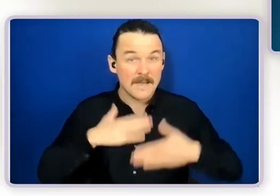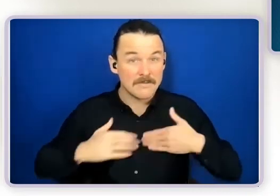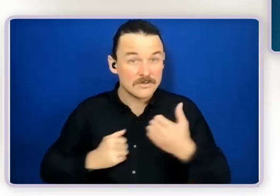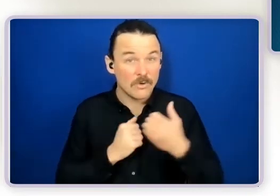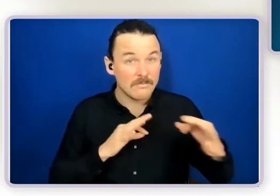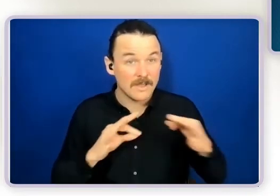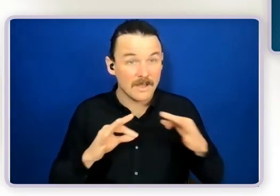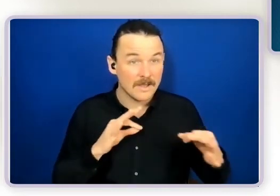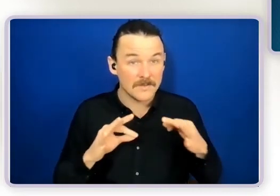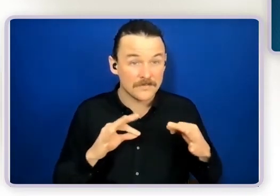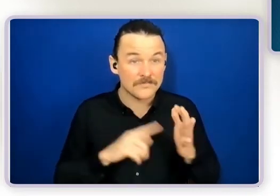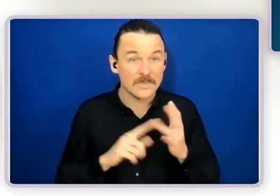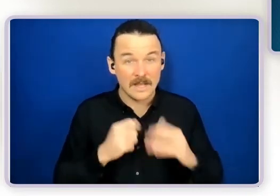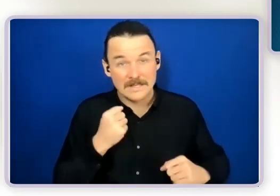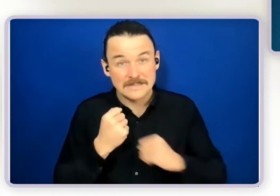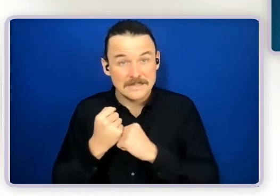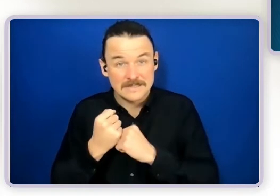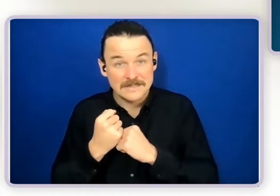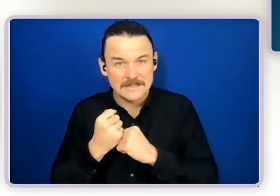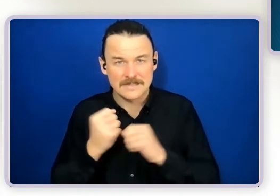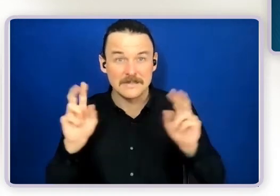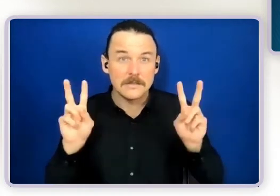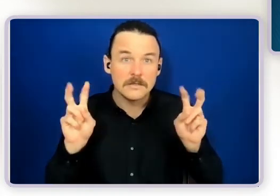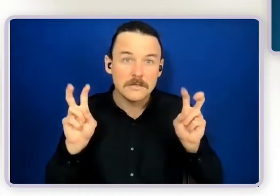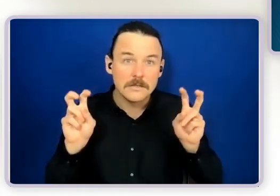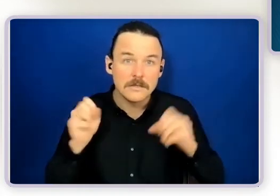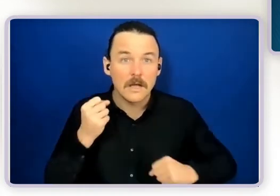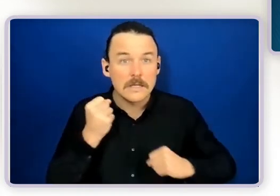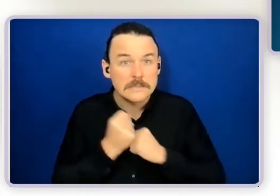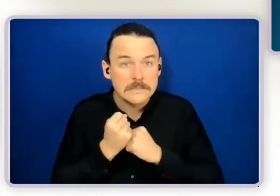in quotation marks, with behaviours of concern.